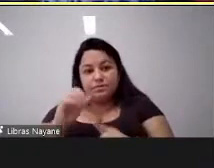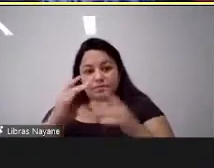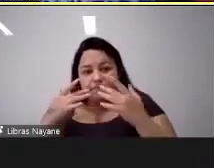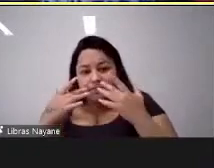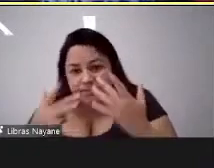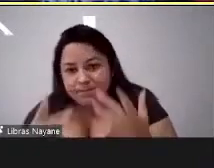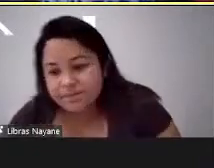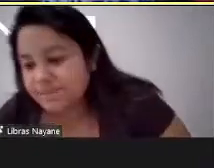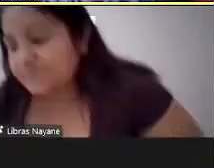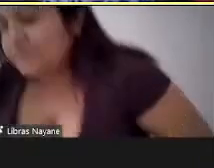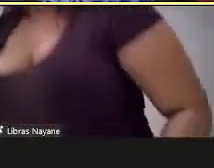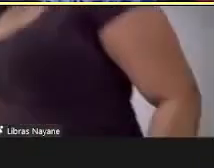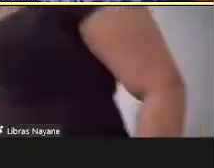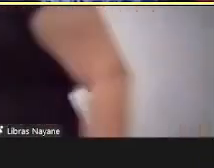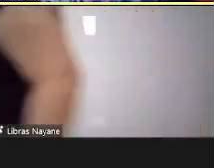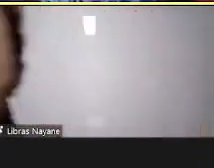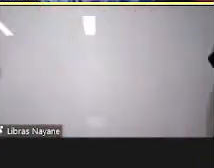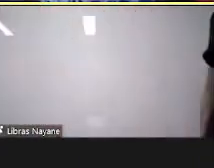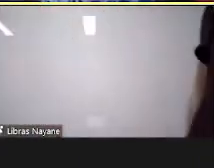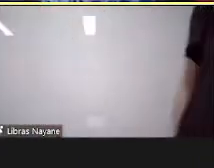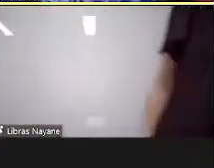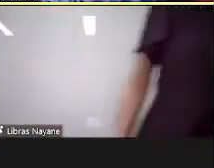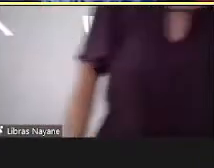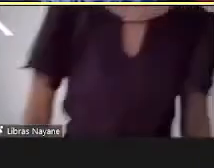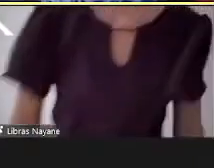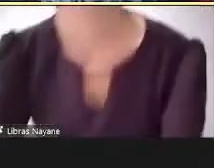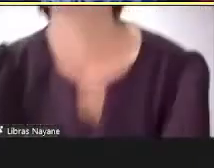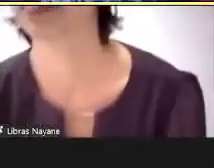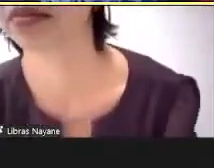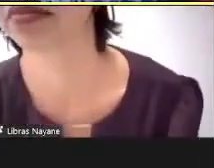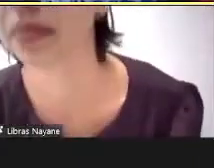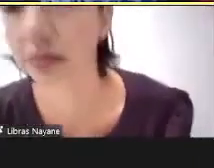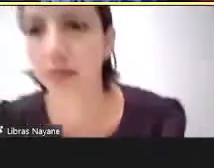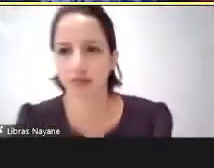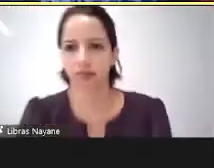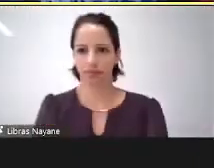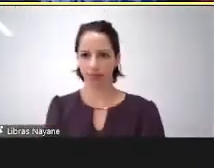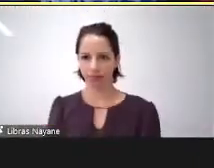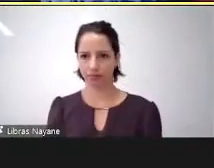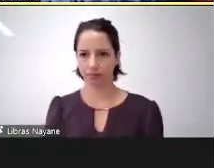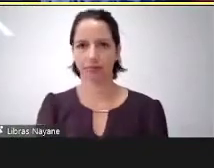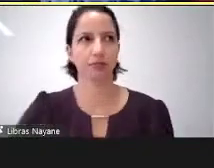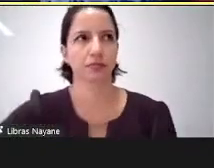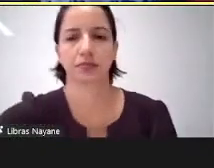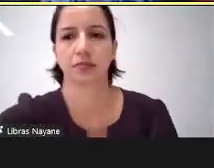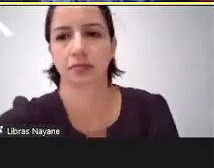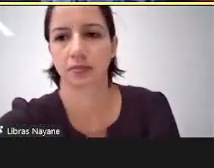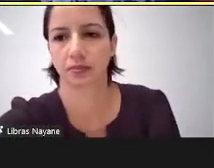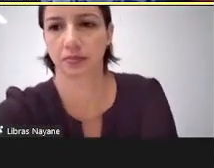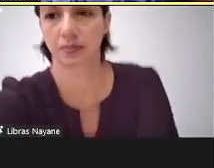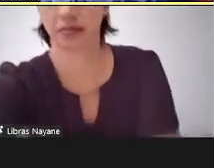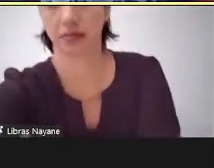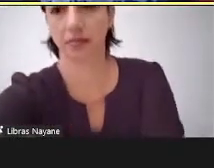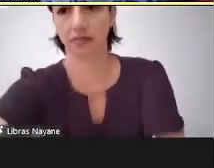to changes in the system of tax relief that's been made by successive governments.